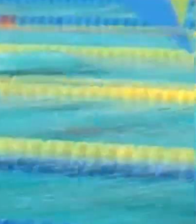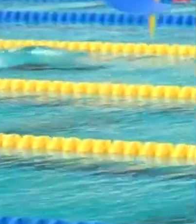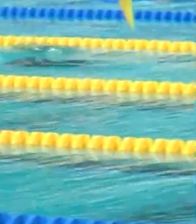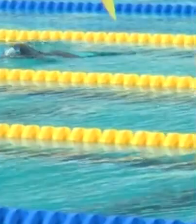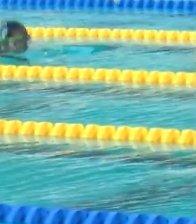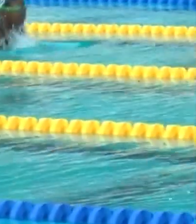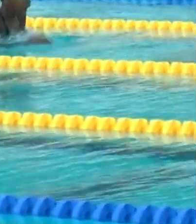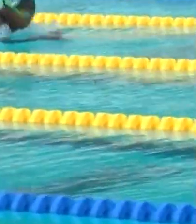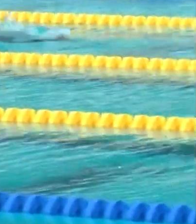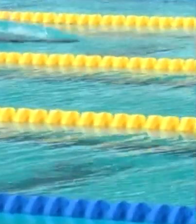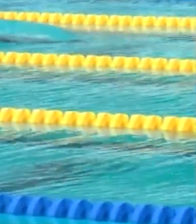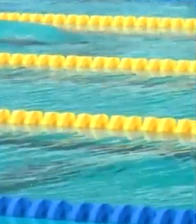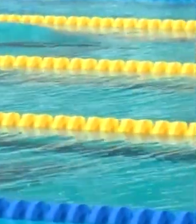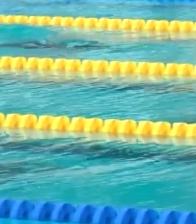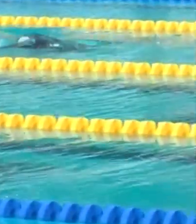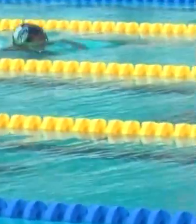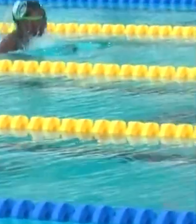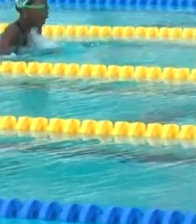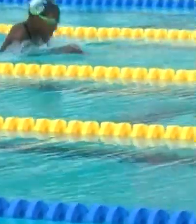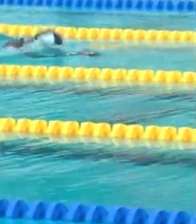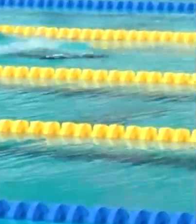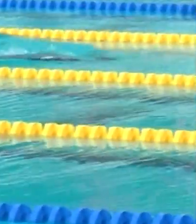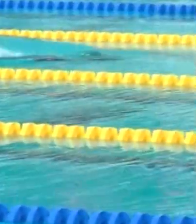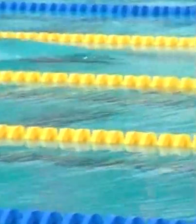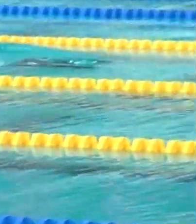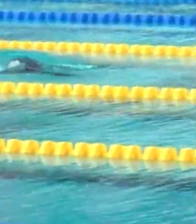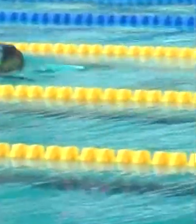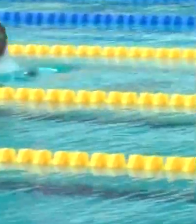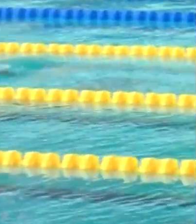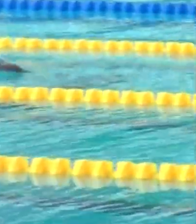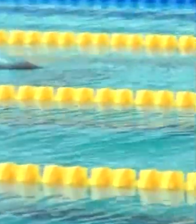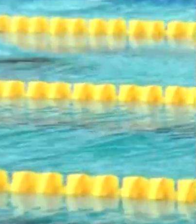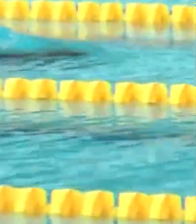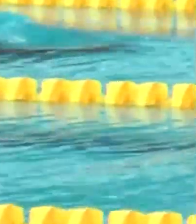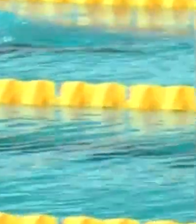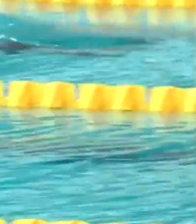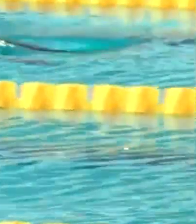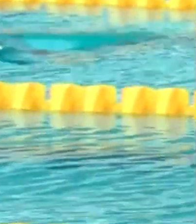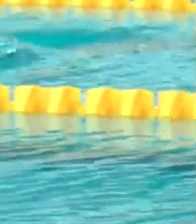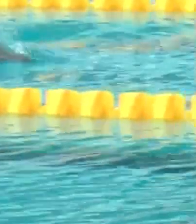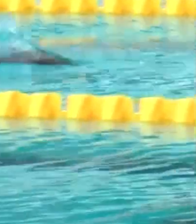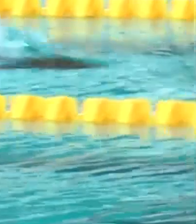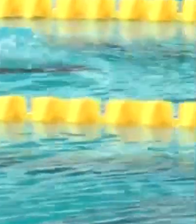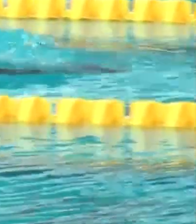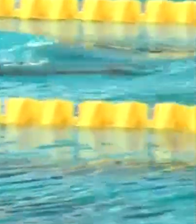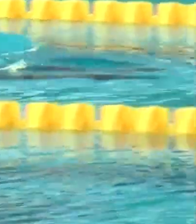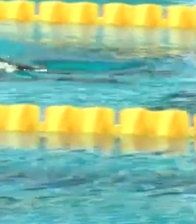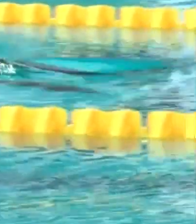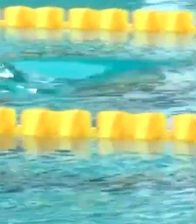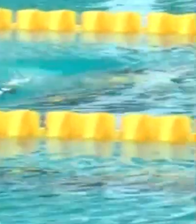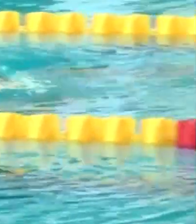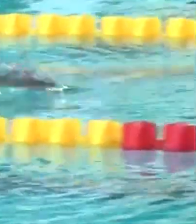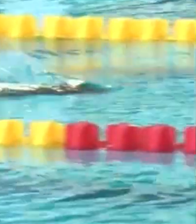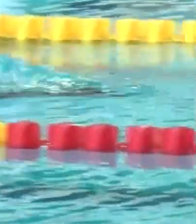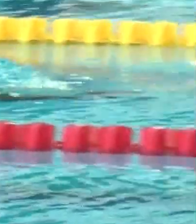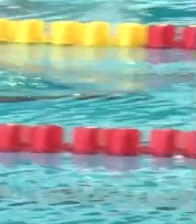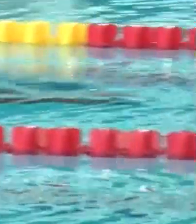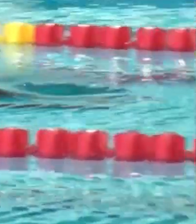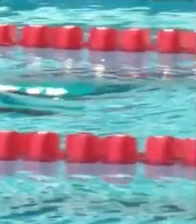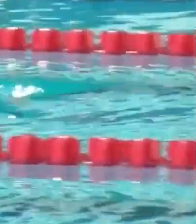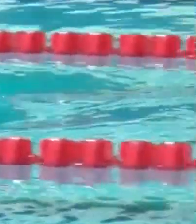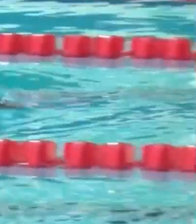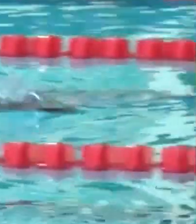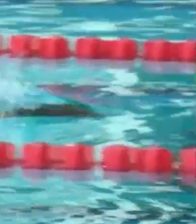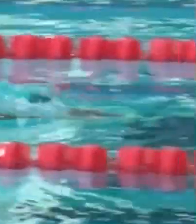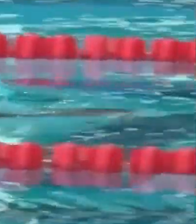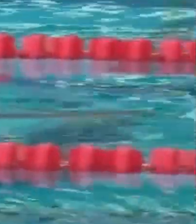too was also in Carifta standards in the 13 to 14 girls 200-meter backstroke with a 2-minute 33.20 second